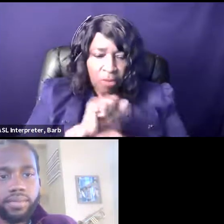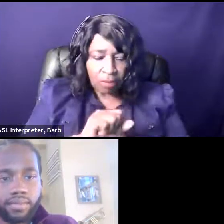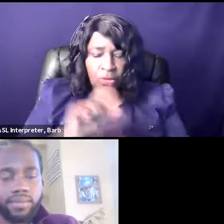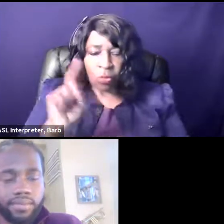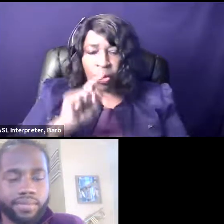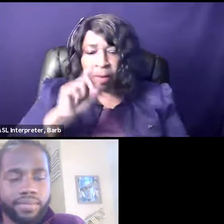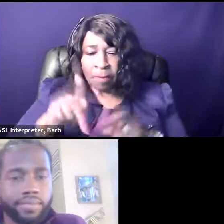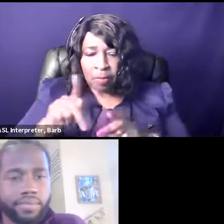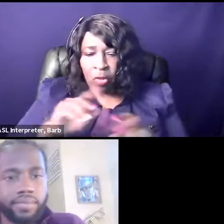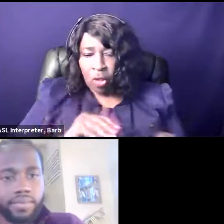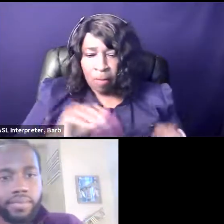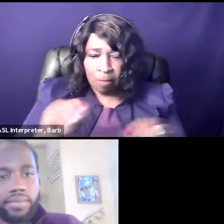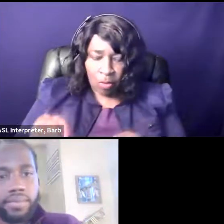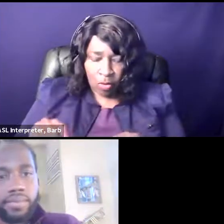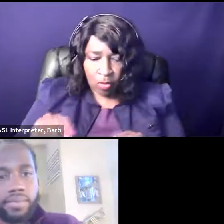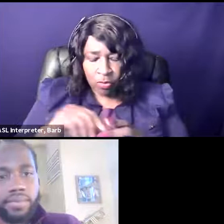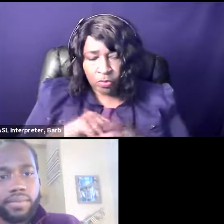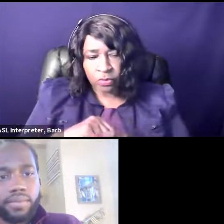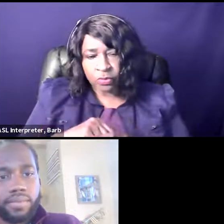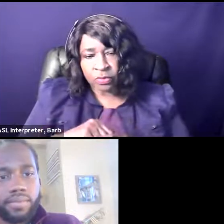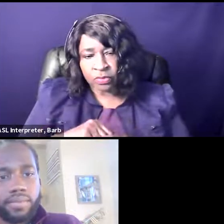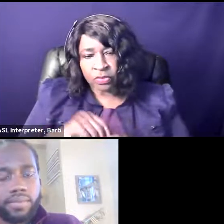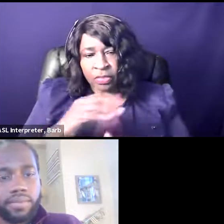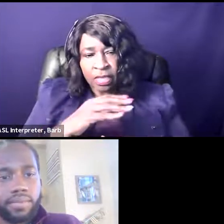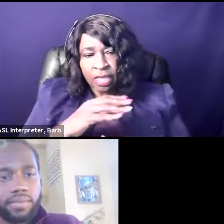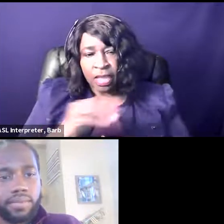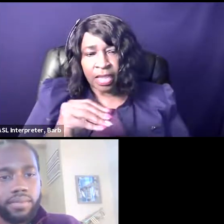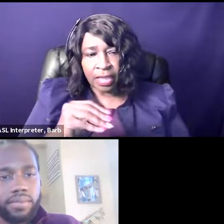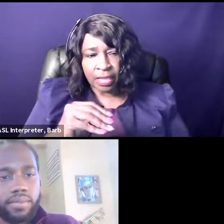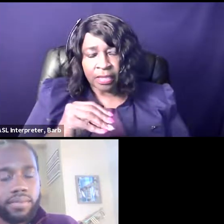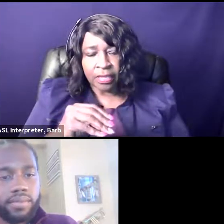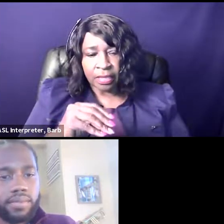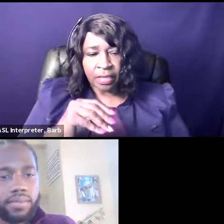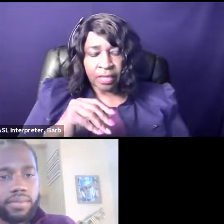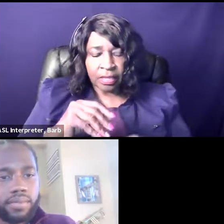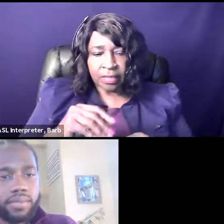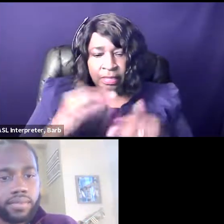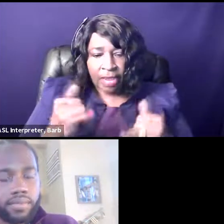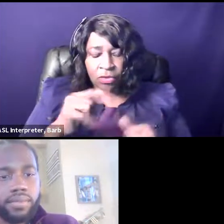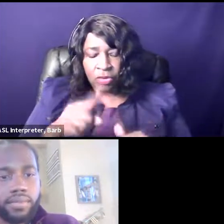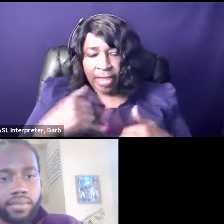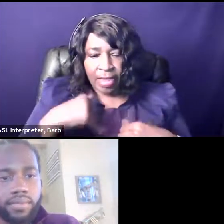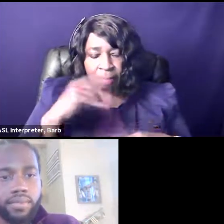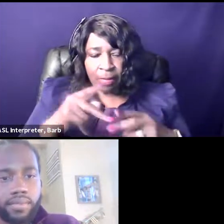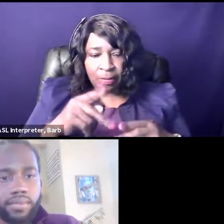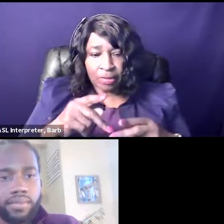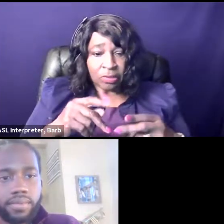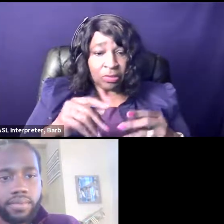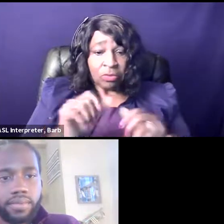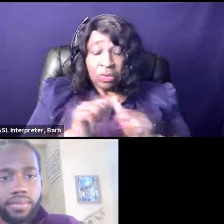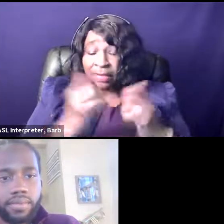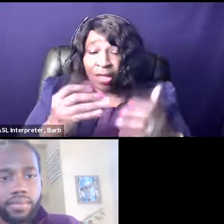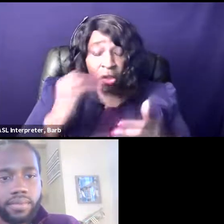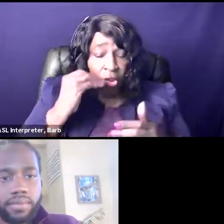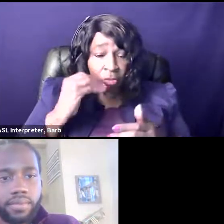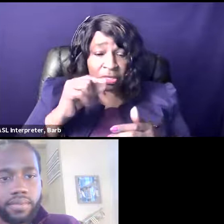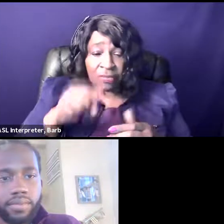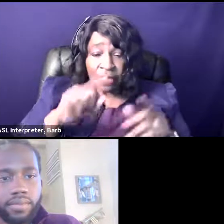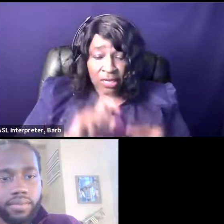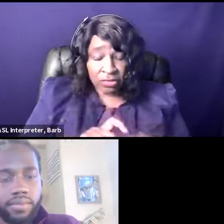moved? And now people are thinking about gentrification and displacement, right? And so, are there shifts